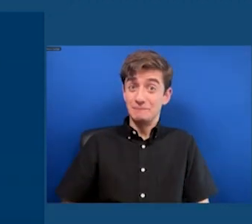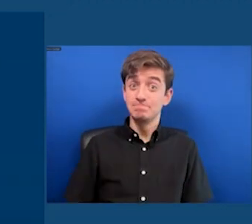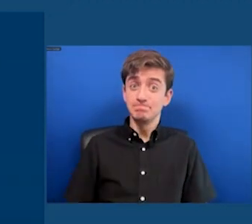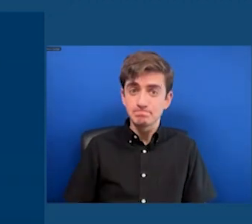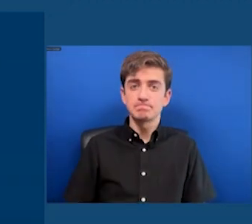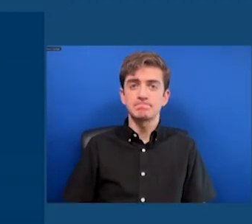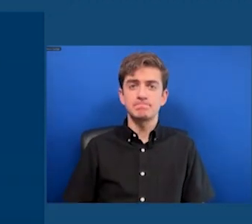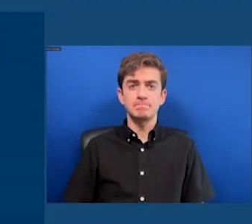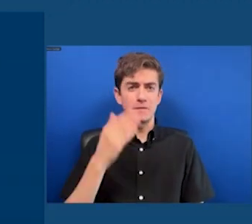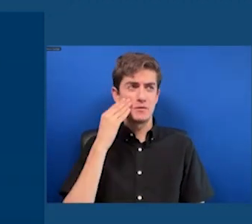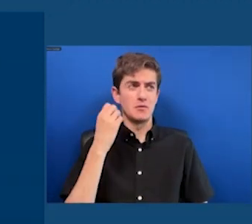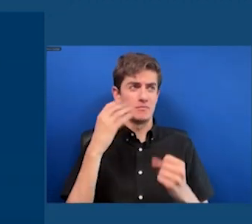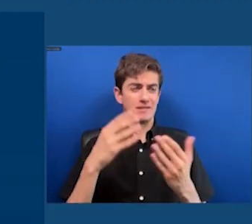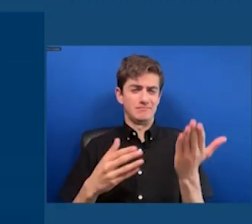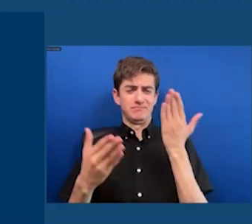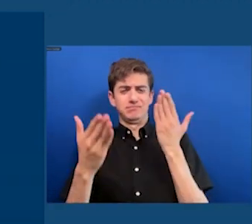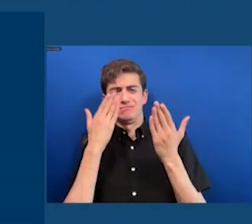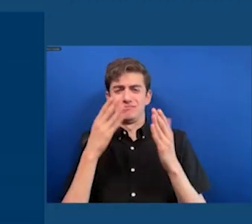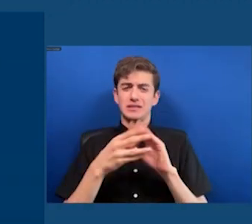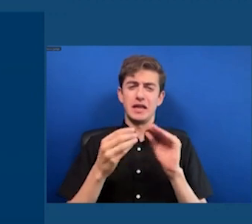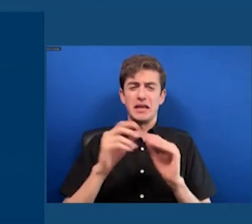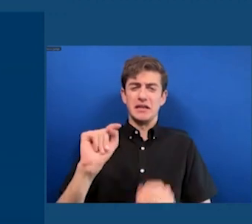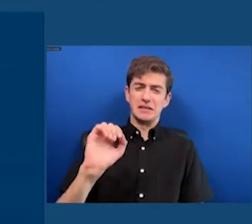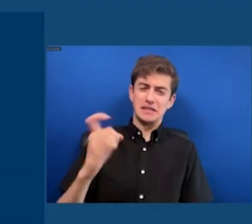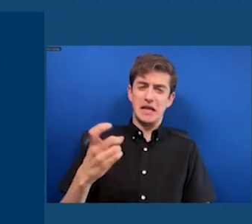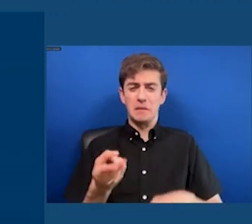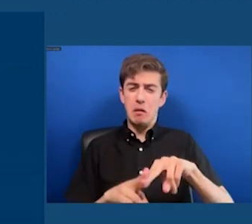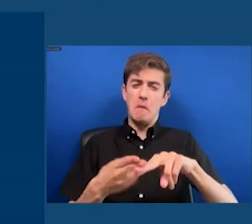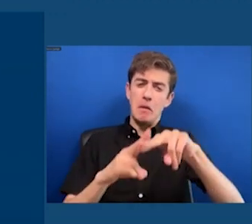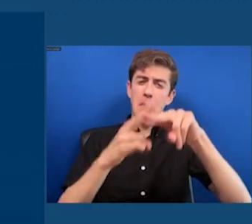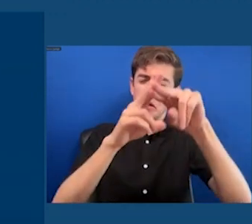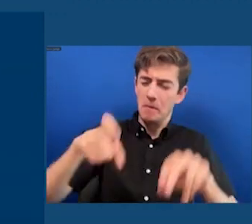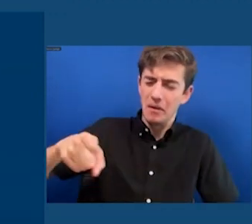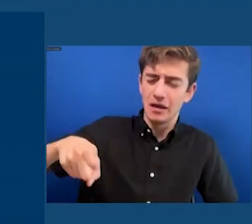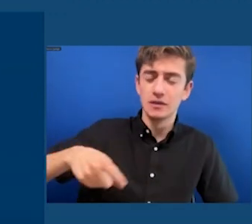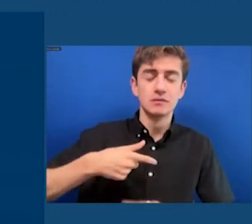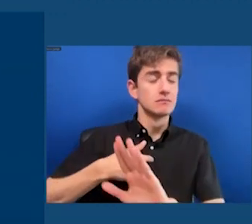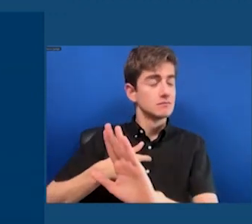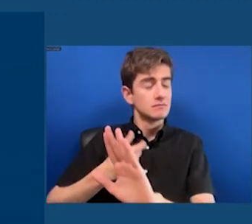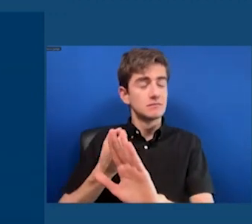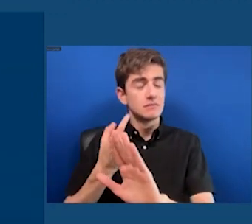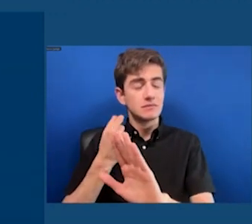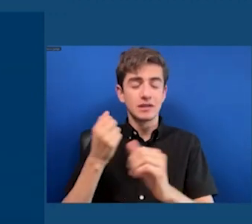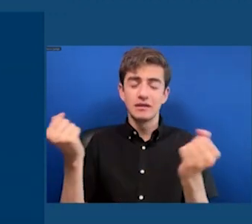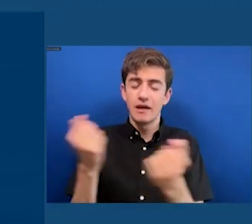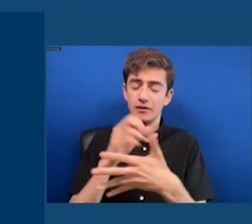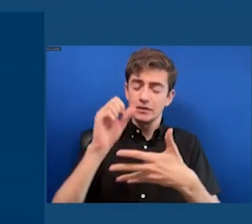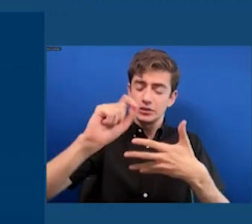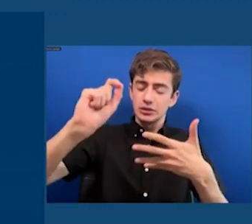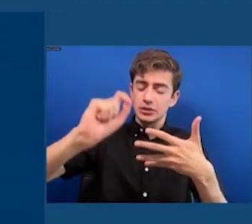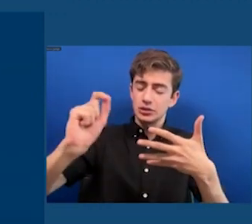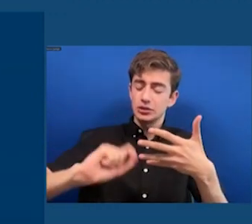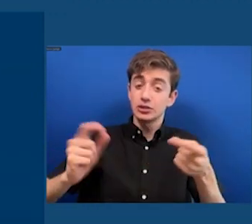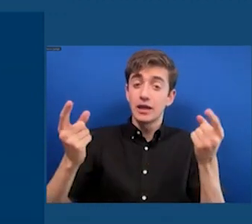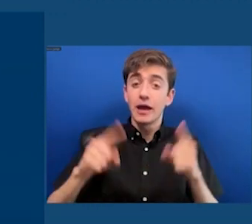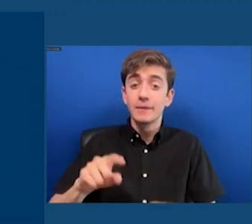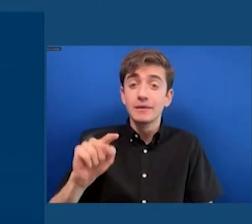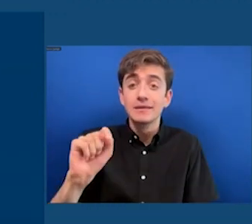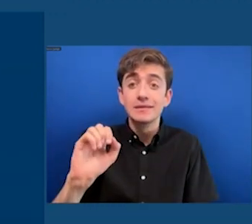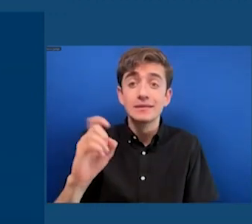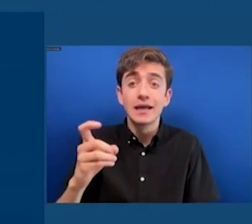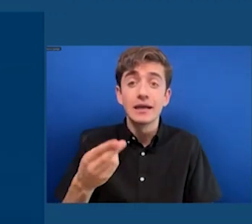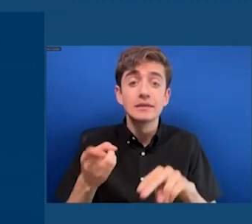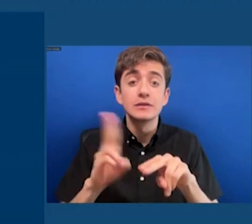voices pushing us to raise taxes, we accomplished all of this without raising any taxes on New